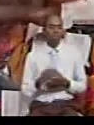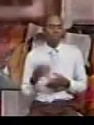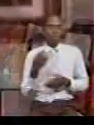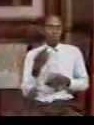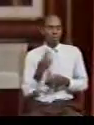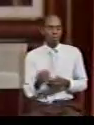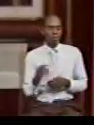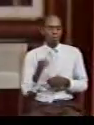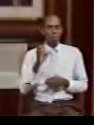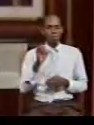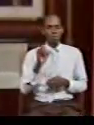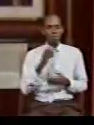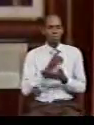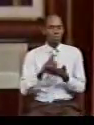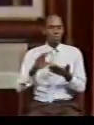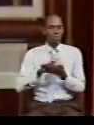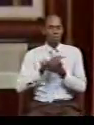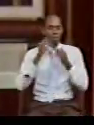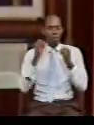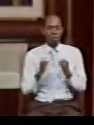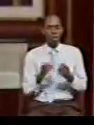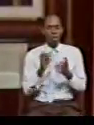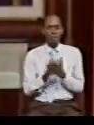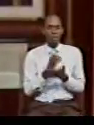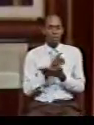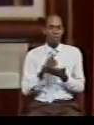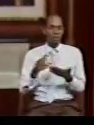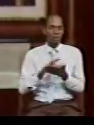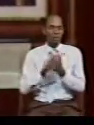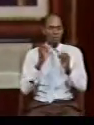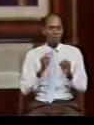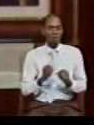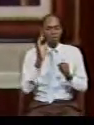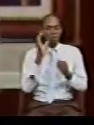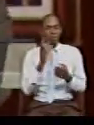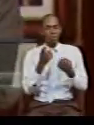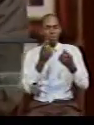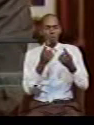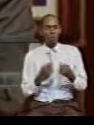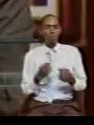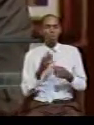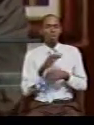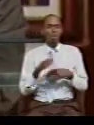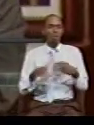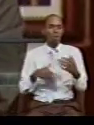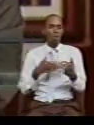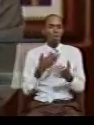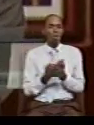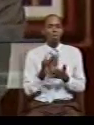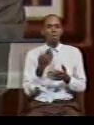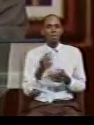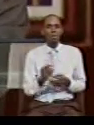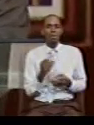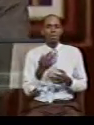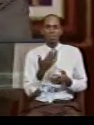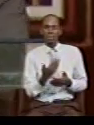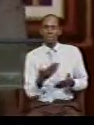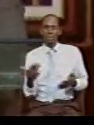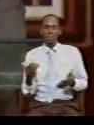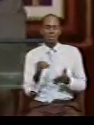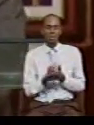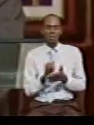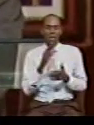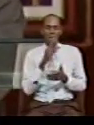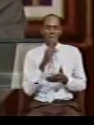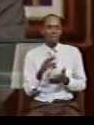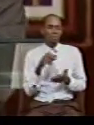supernatural power. That supernatural power will come. All those evil personalities that are standing guard,